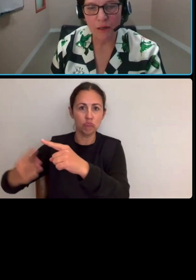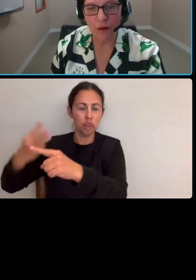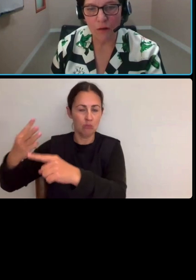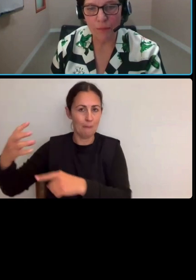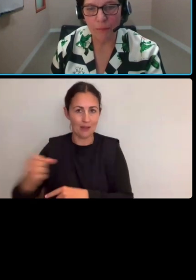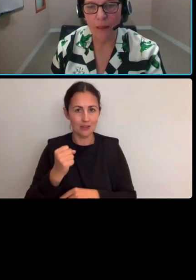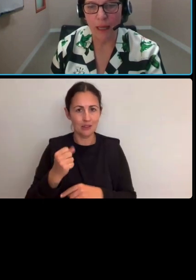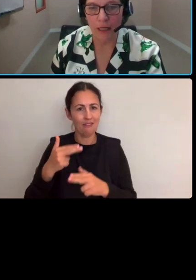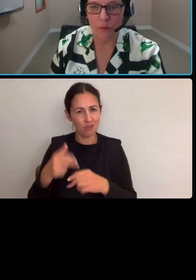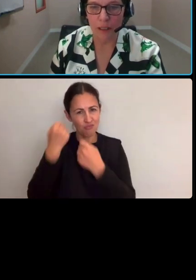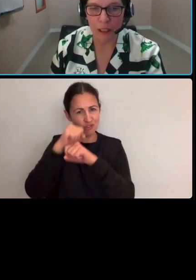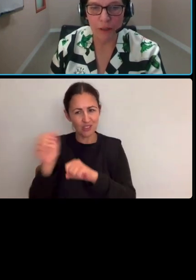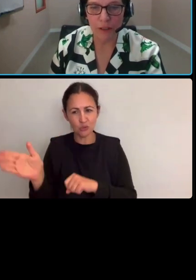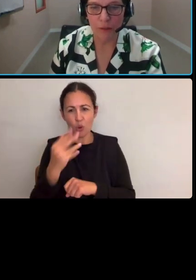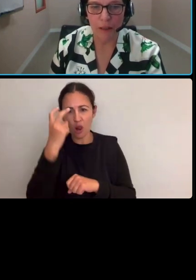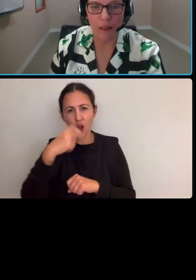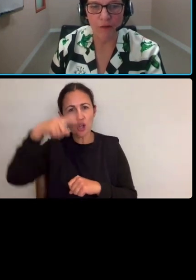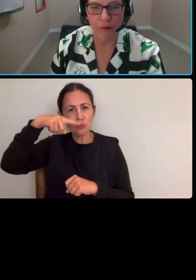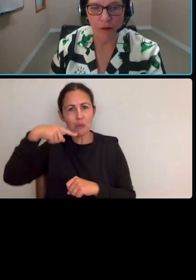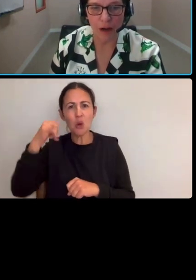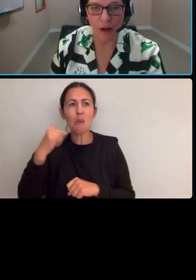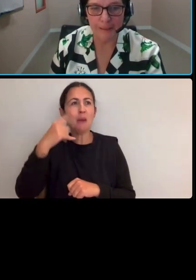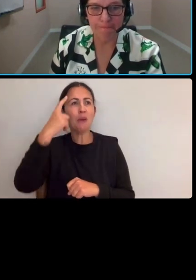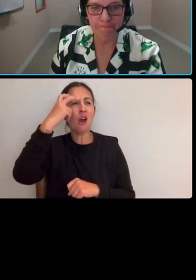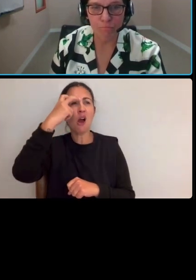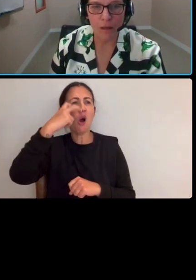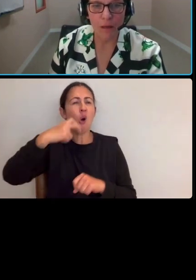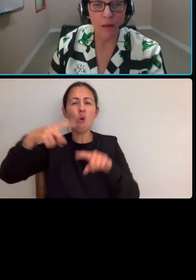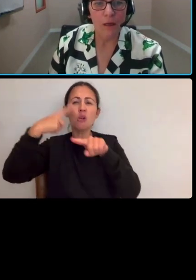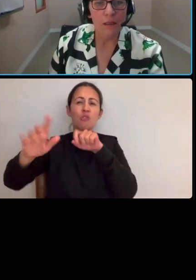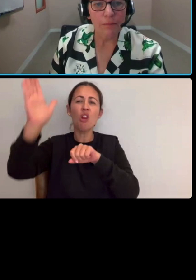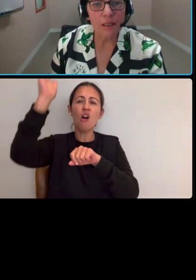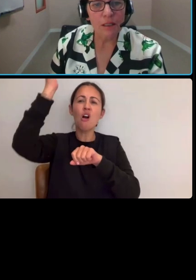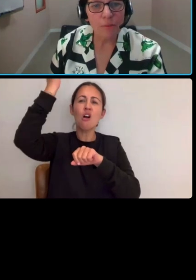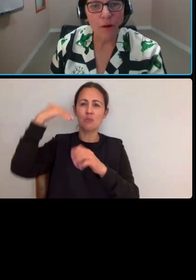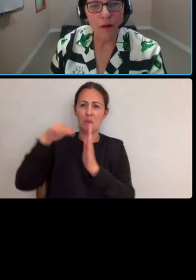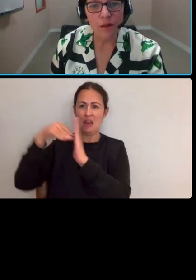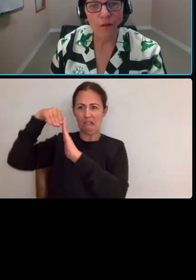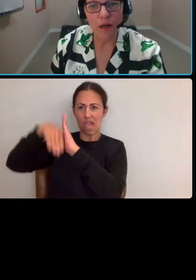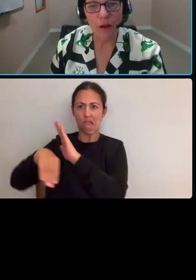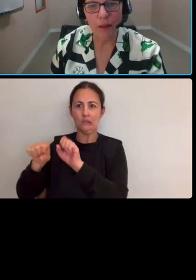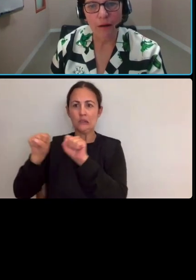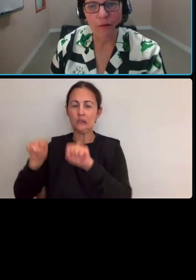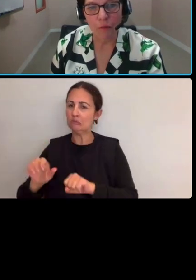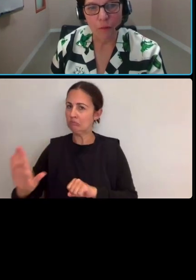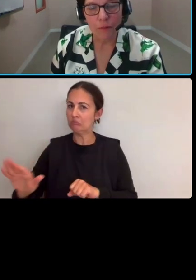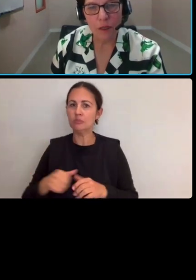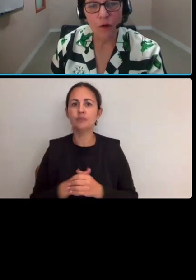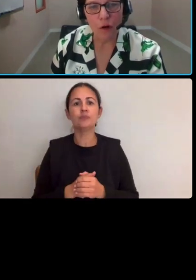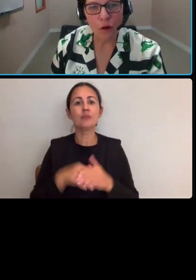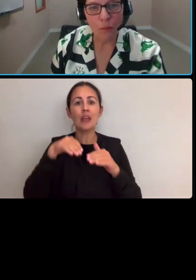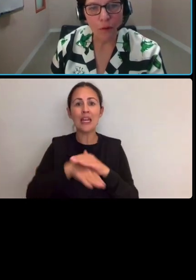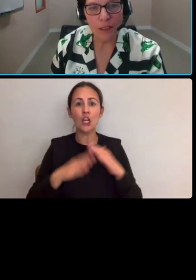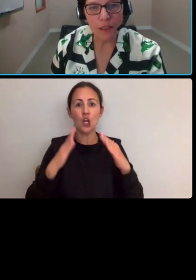the protection of older people and ensure continuing suitability of providers. Subject to the progress of in-home care